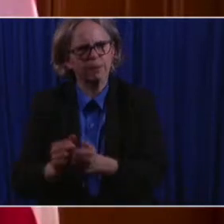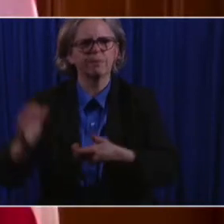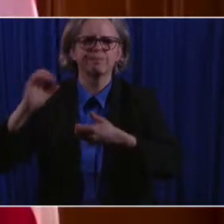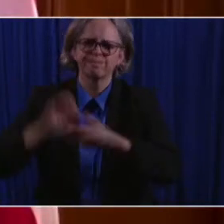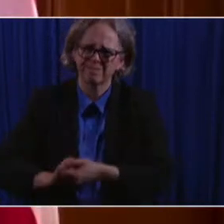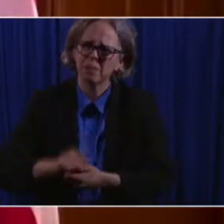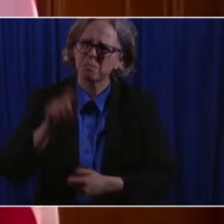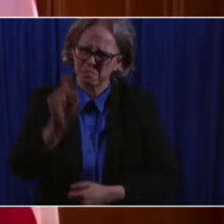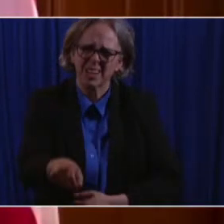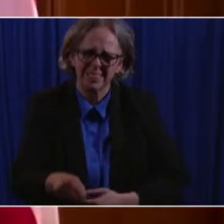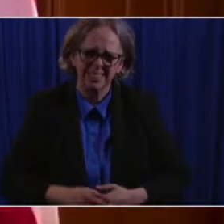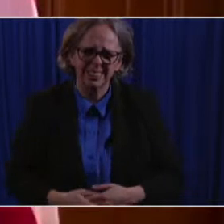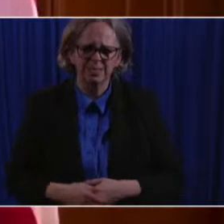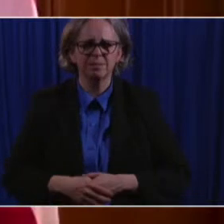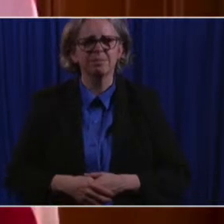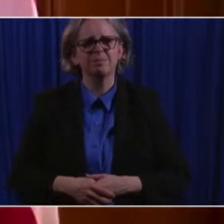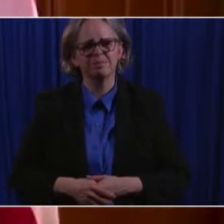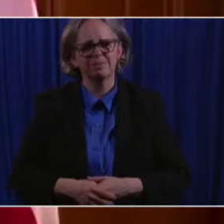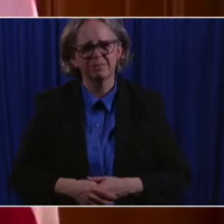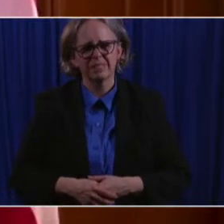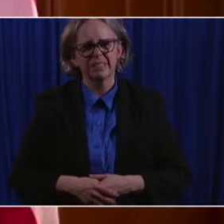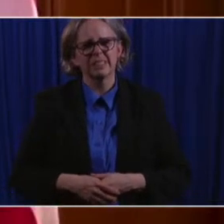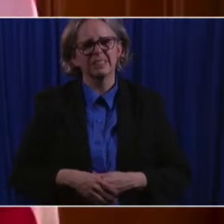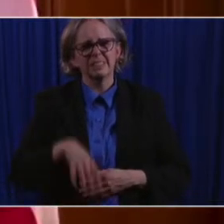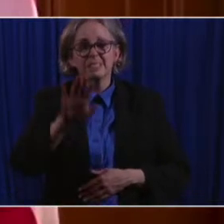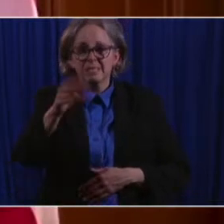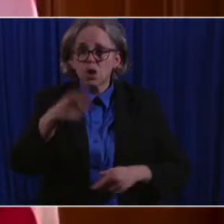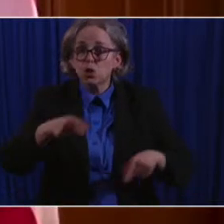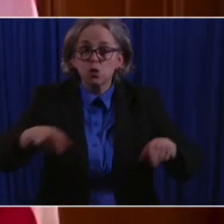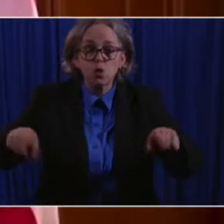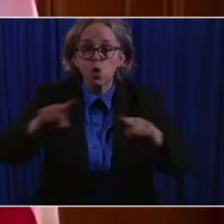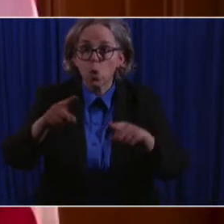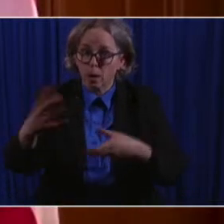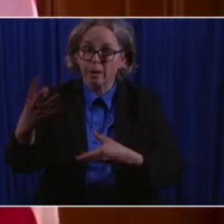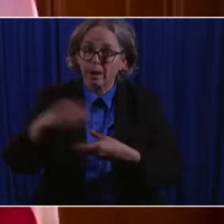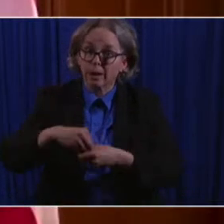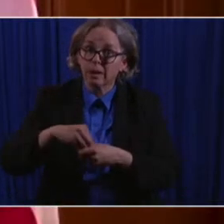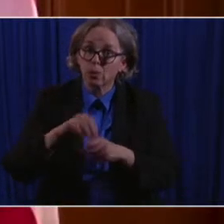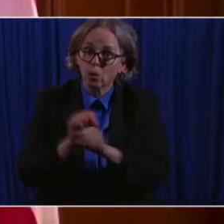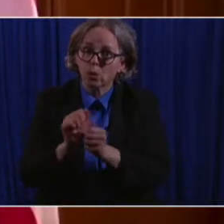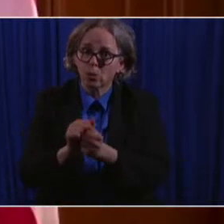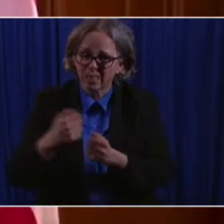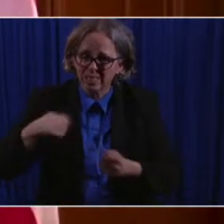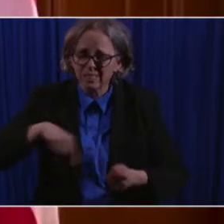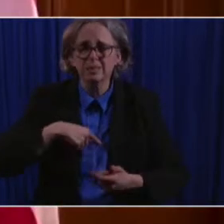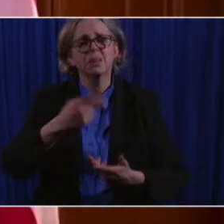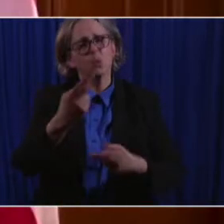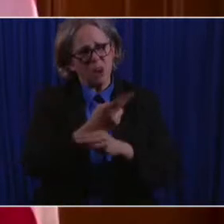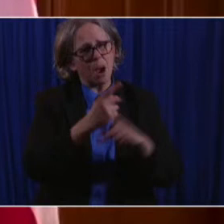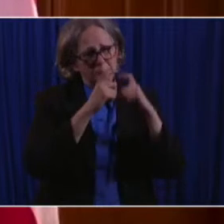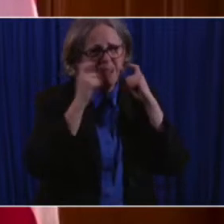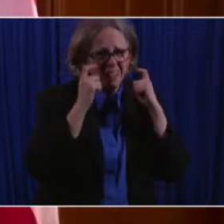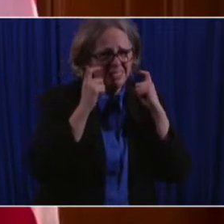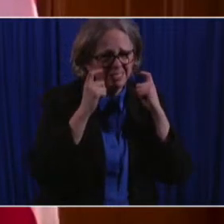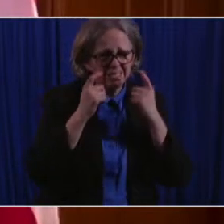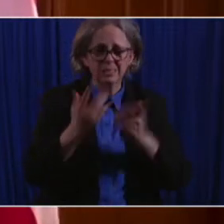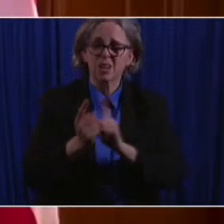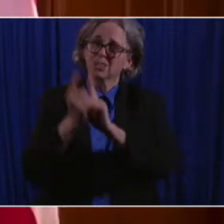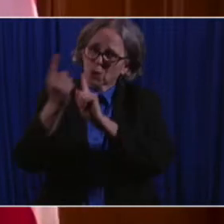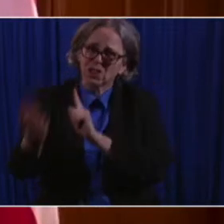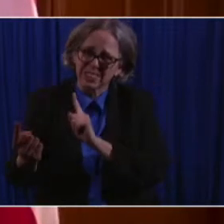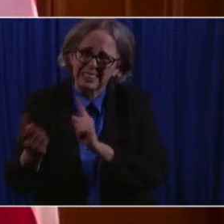months, whatever it's going to take, keep our mask on when we're out with other people, and just really encourage everyone to